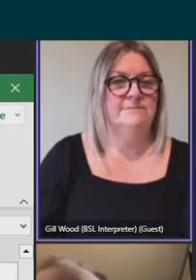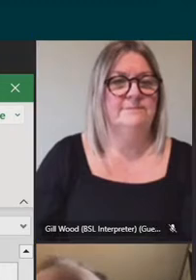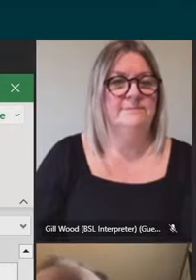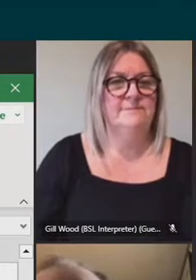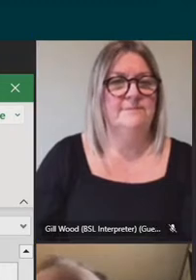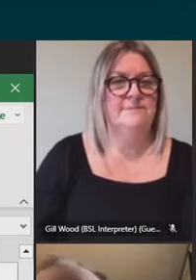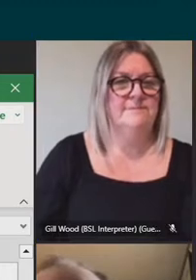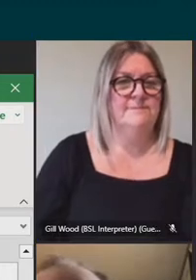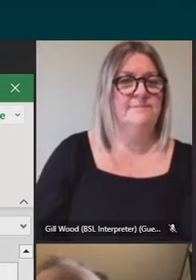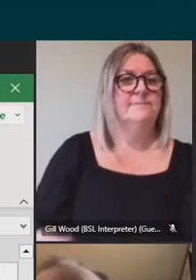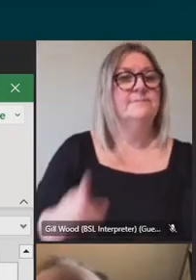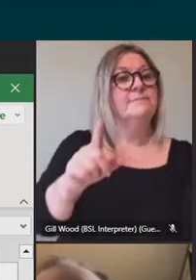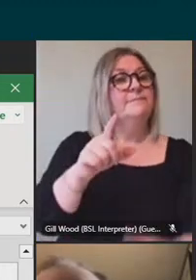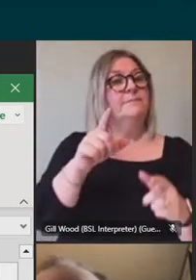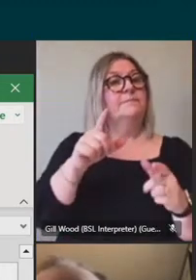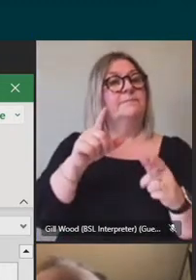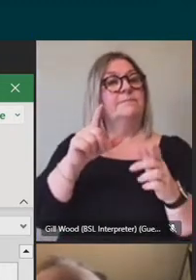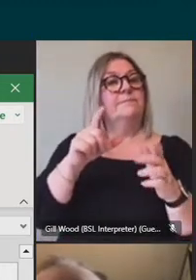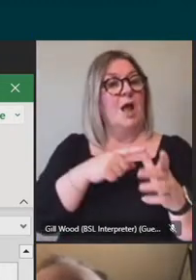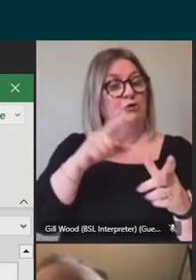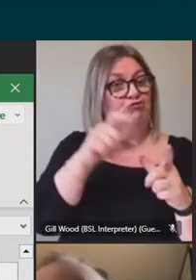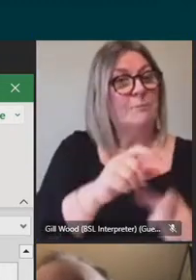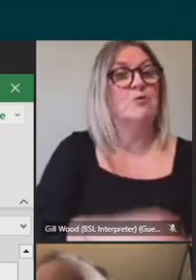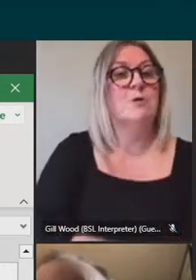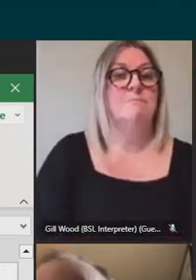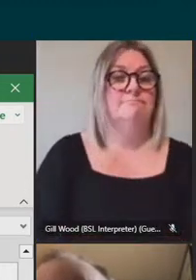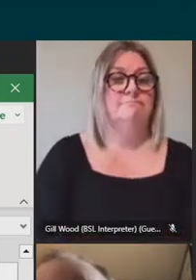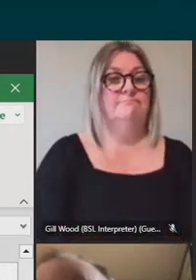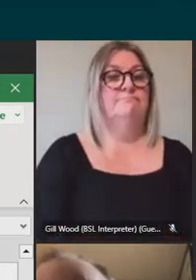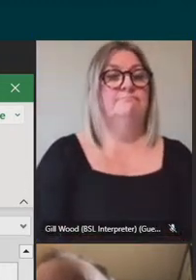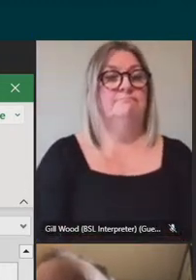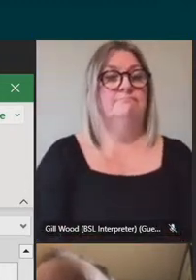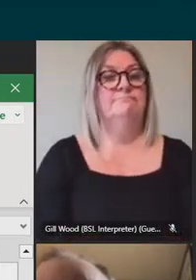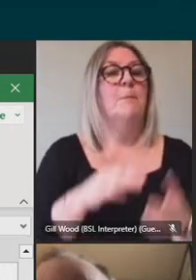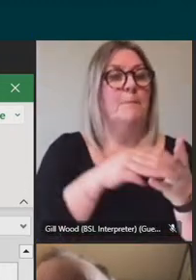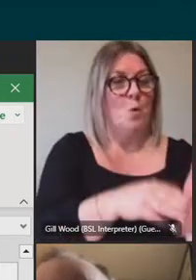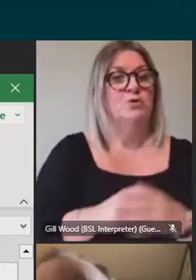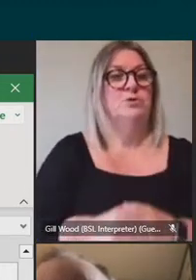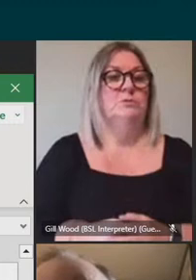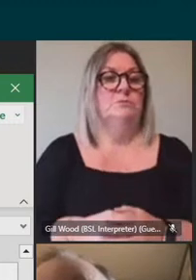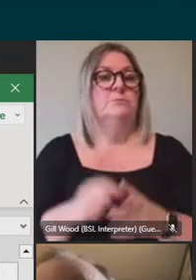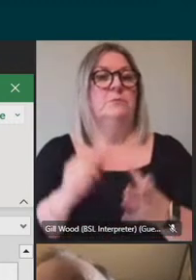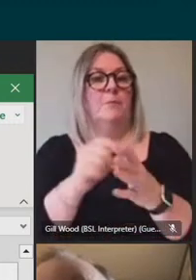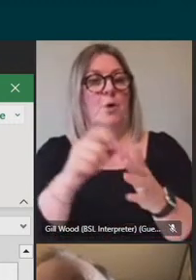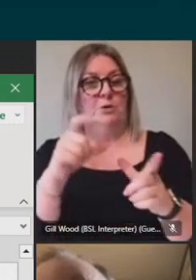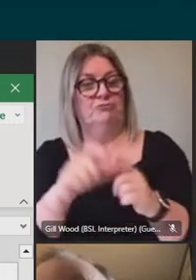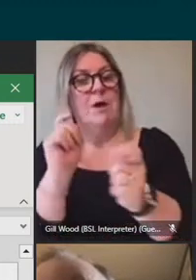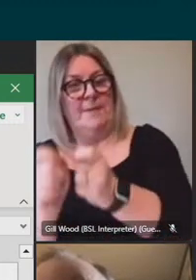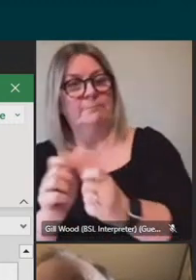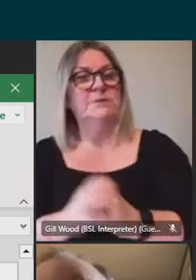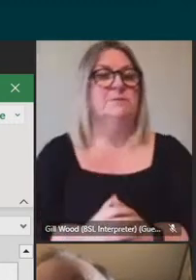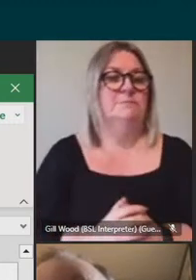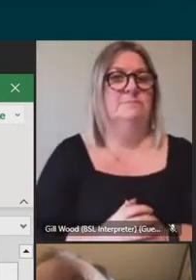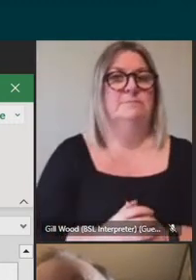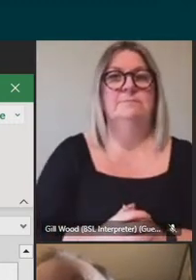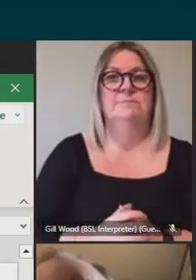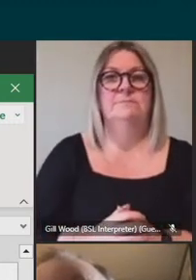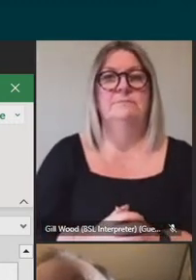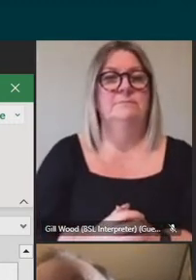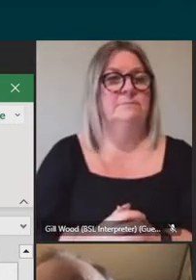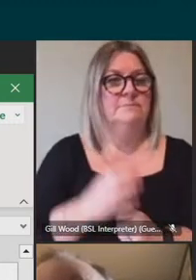Councillor Driver. Motion. Councillor Drysdale. Amendment.